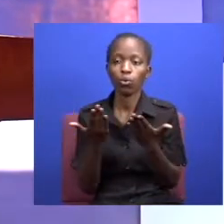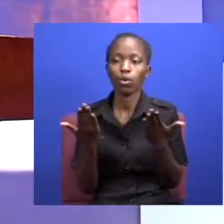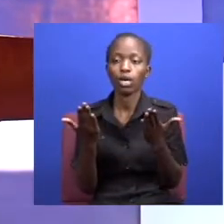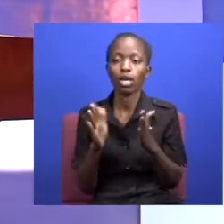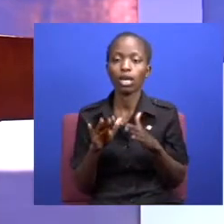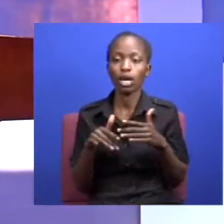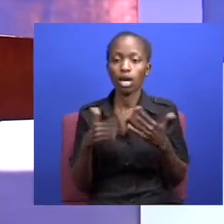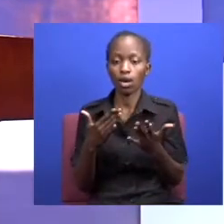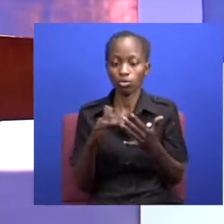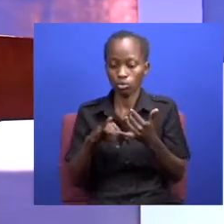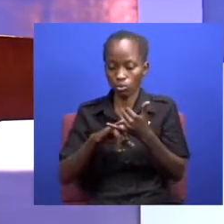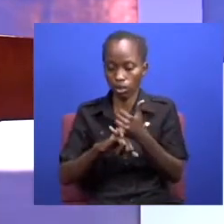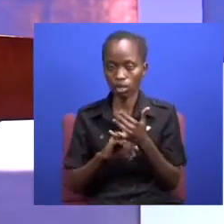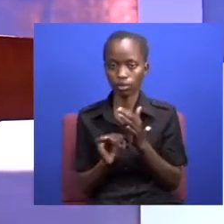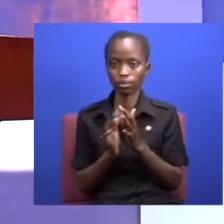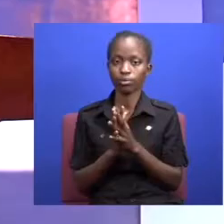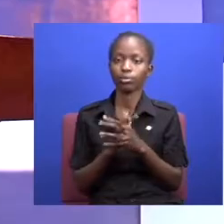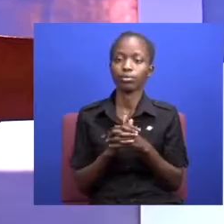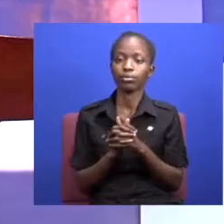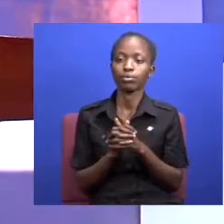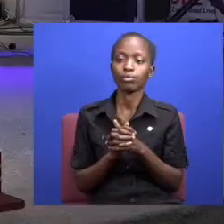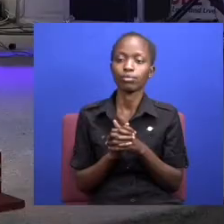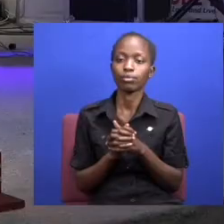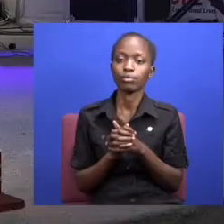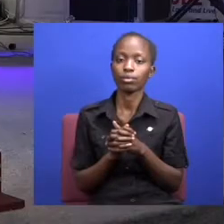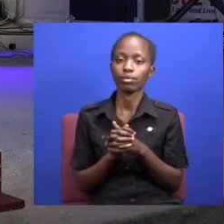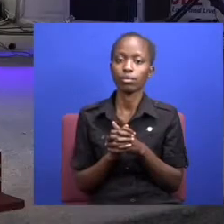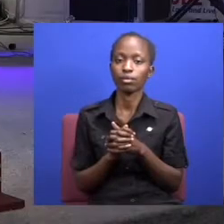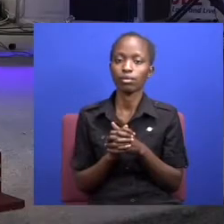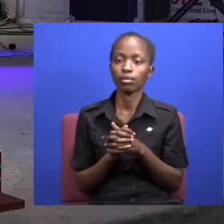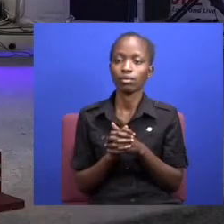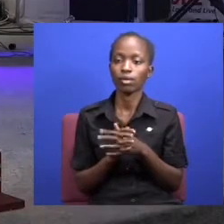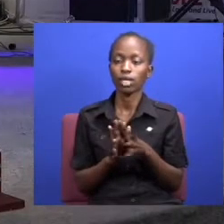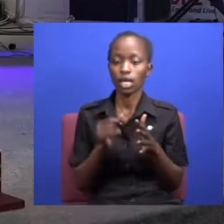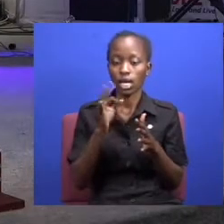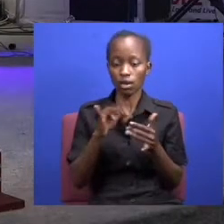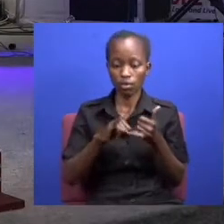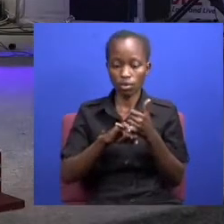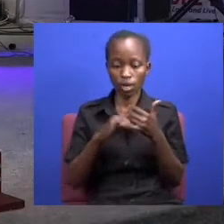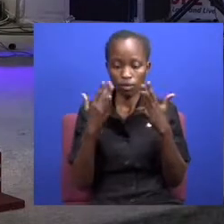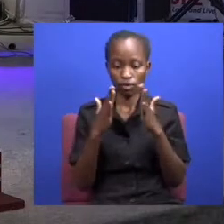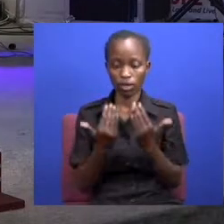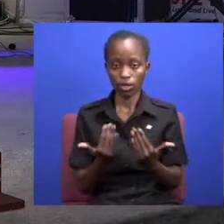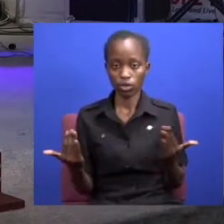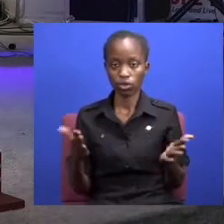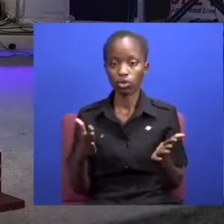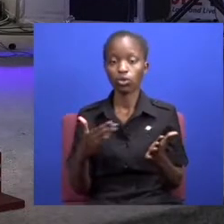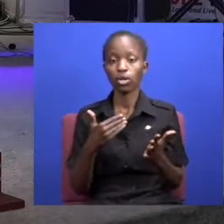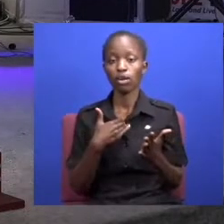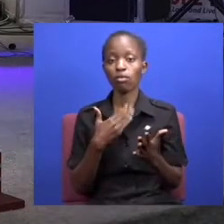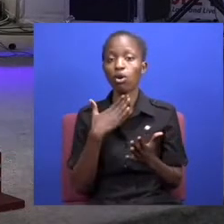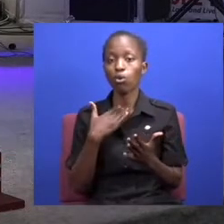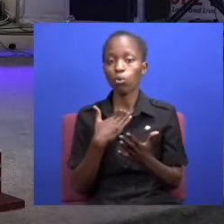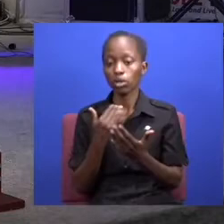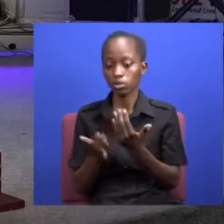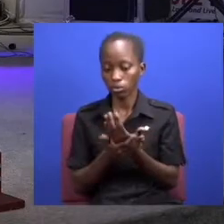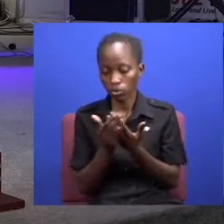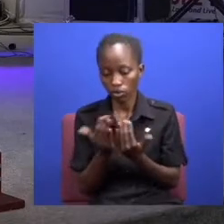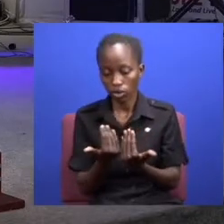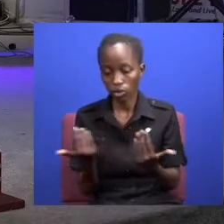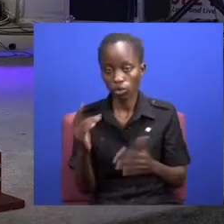where and how to get married. If you want to, you've got married and you've gotten children and you want to raise them in the right